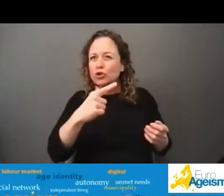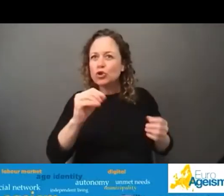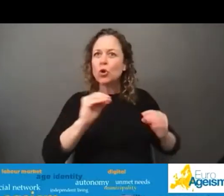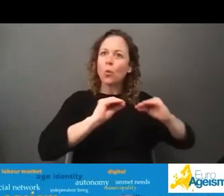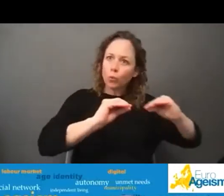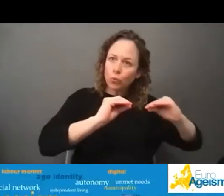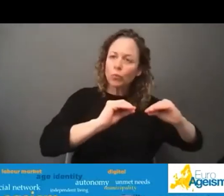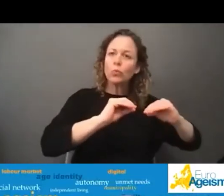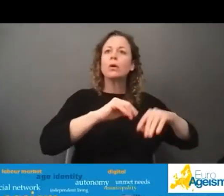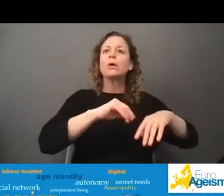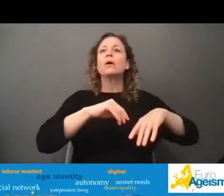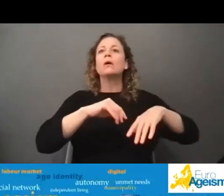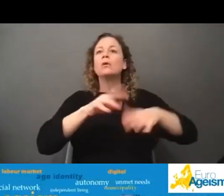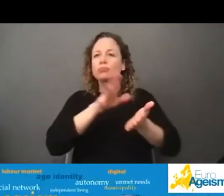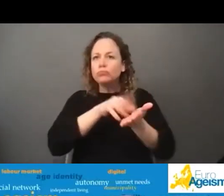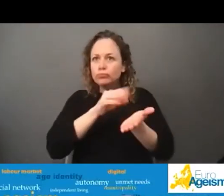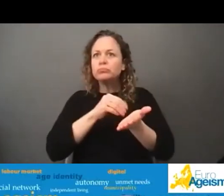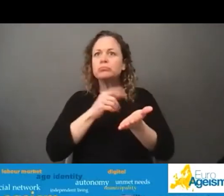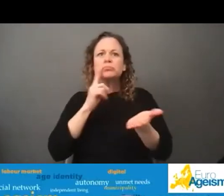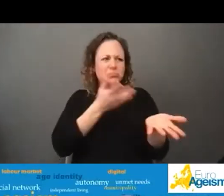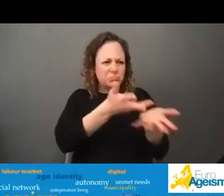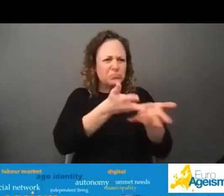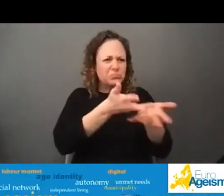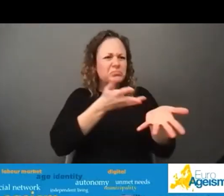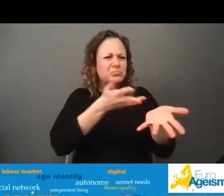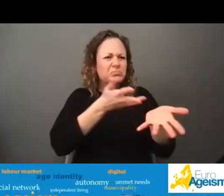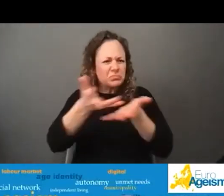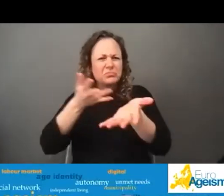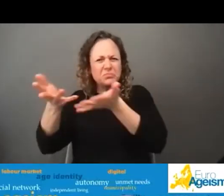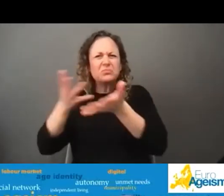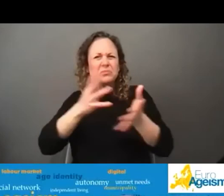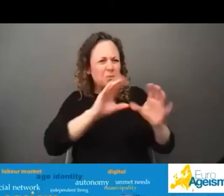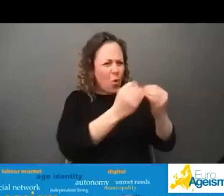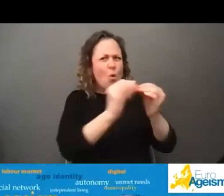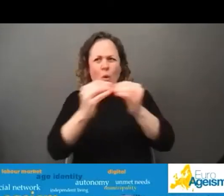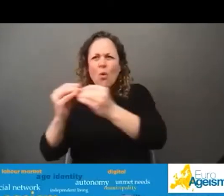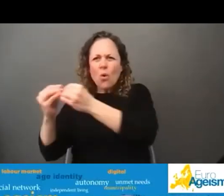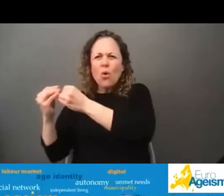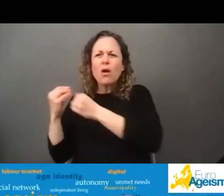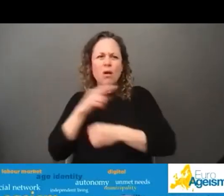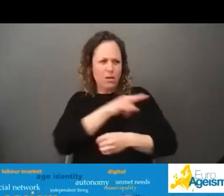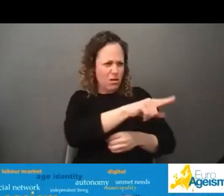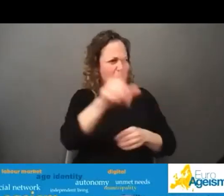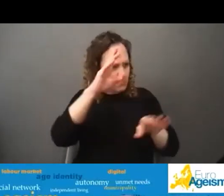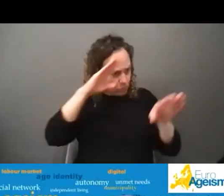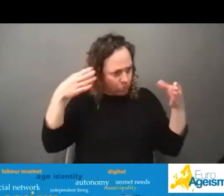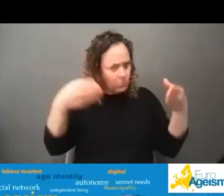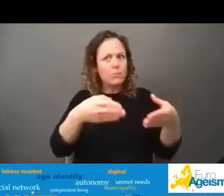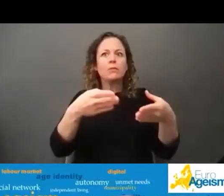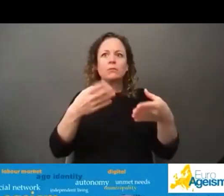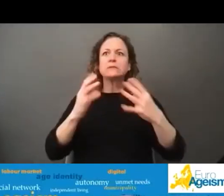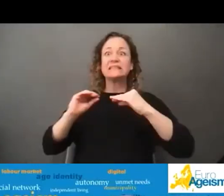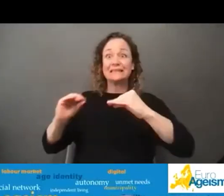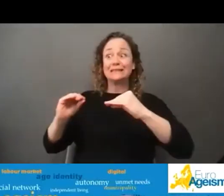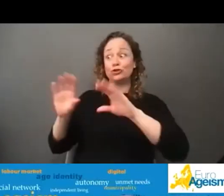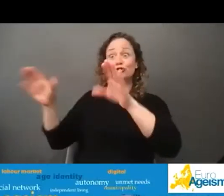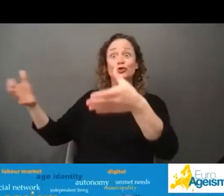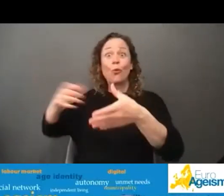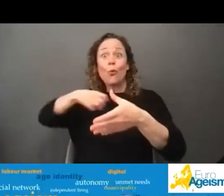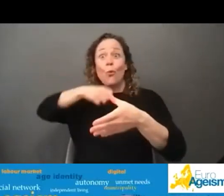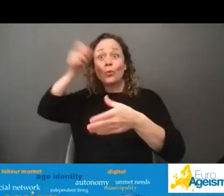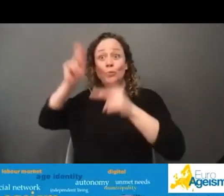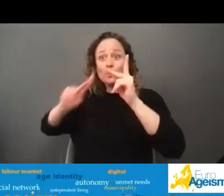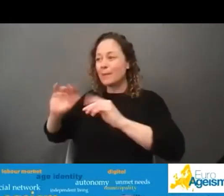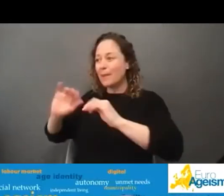a couple of NGOs in Canada that focus on specifically on digital literacy for older person.